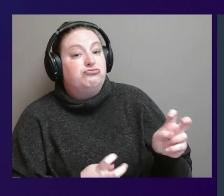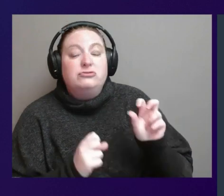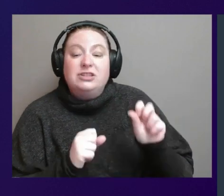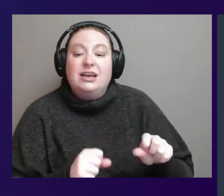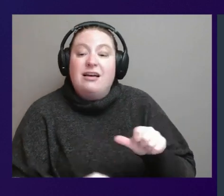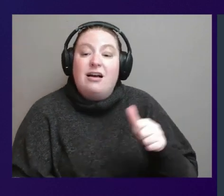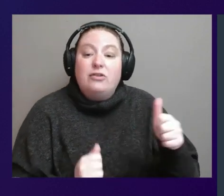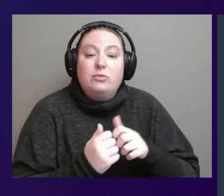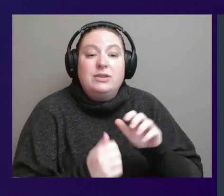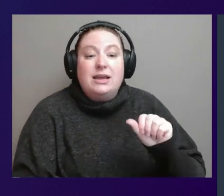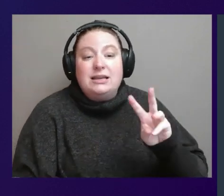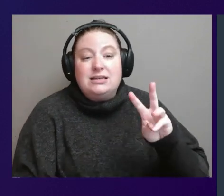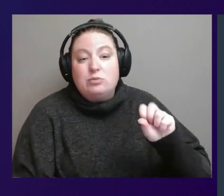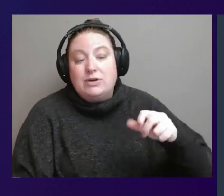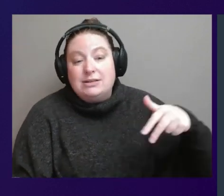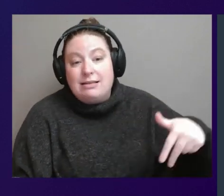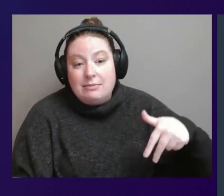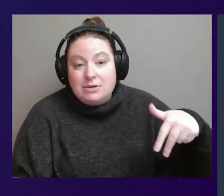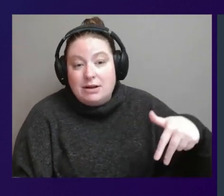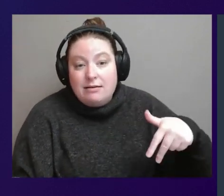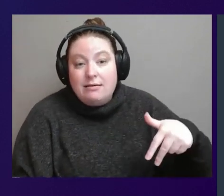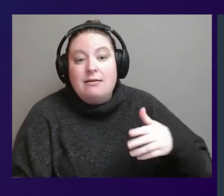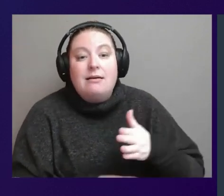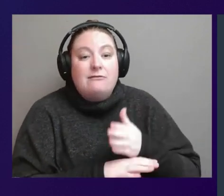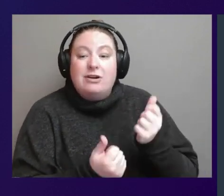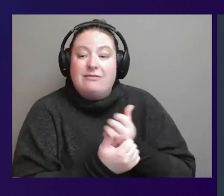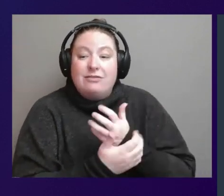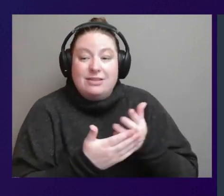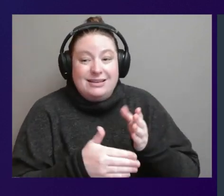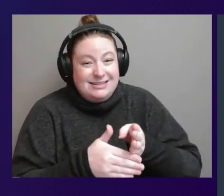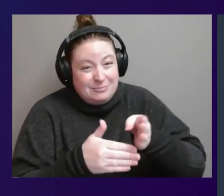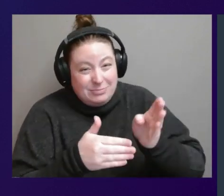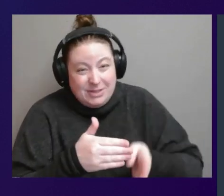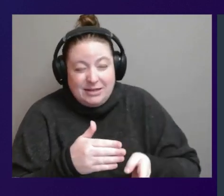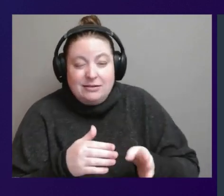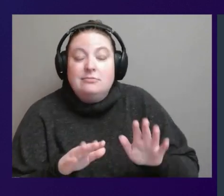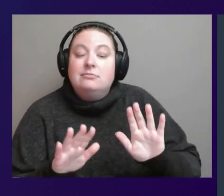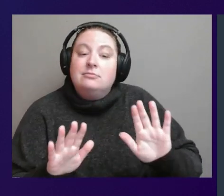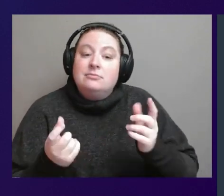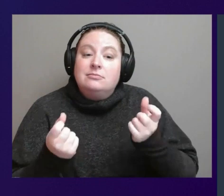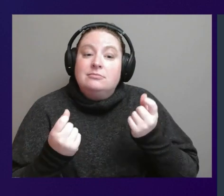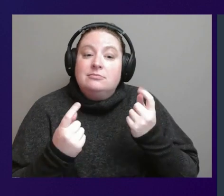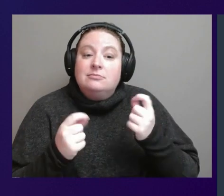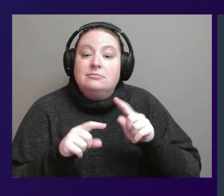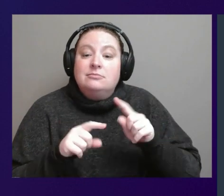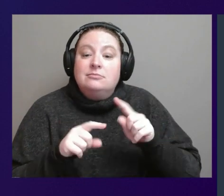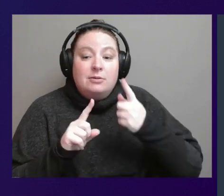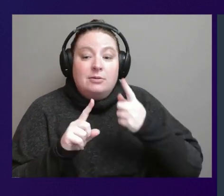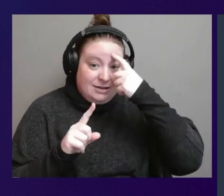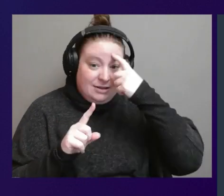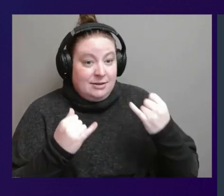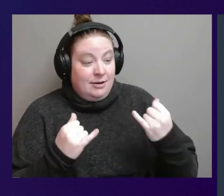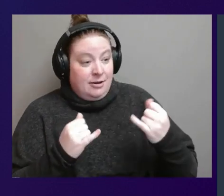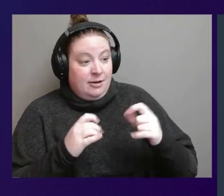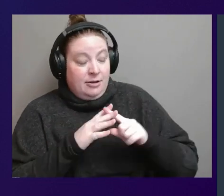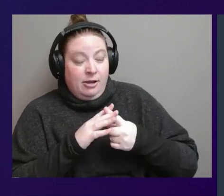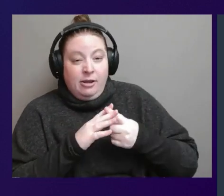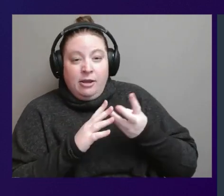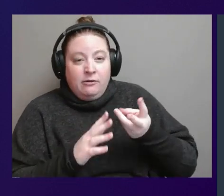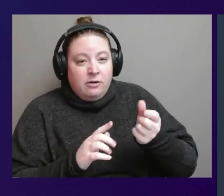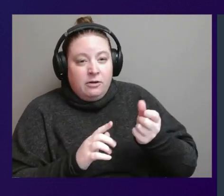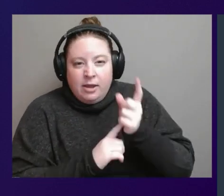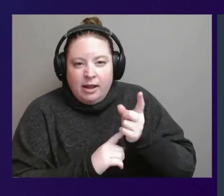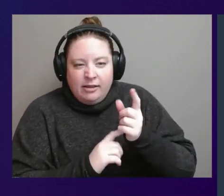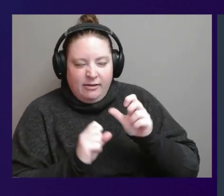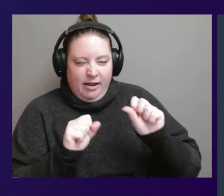Lambda after all your restores have completed. But because your restores now start within minutes, you can use it to your